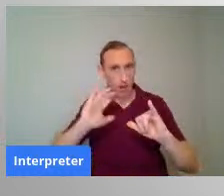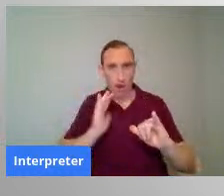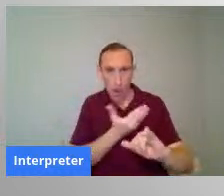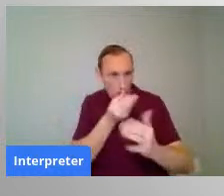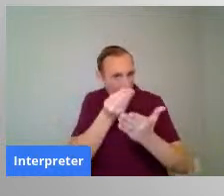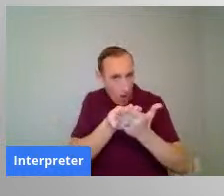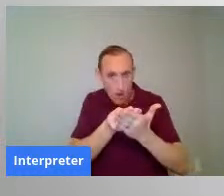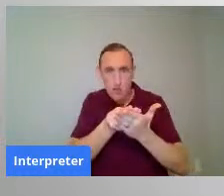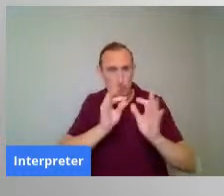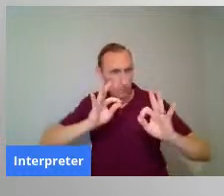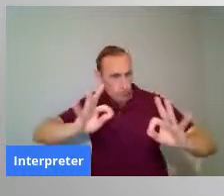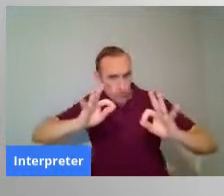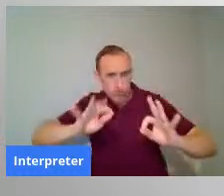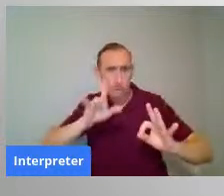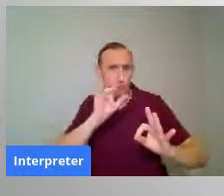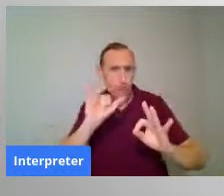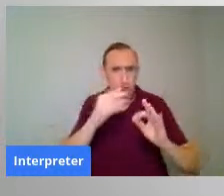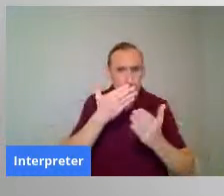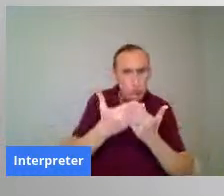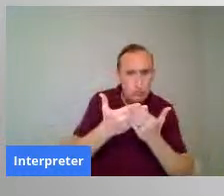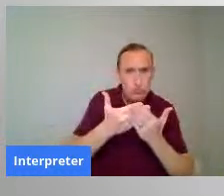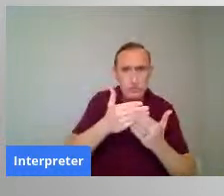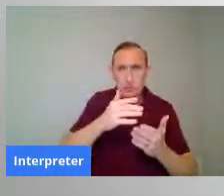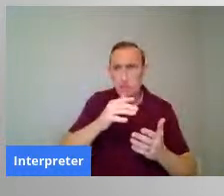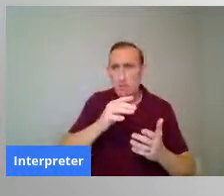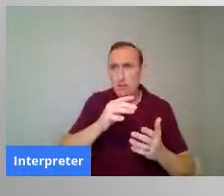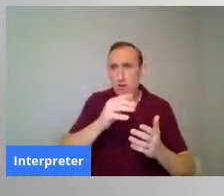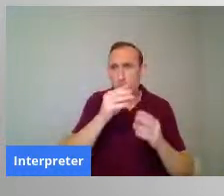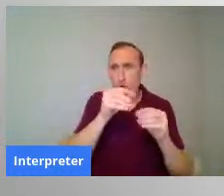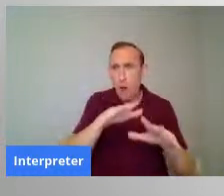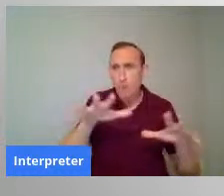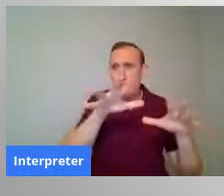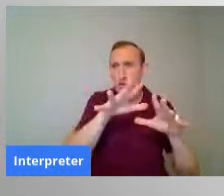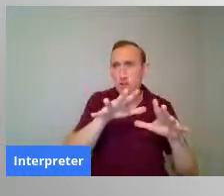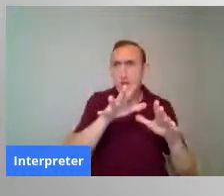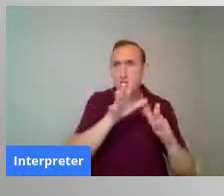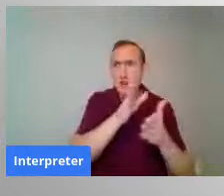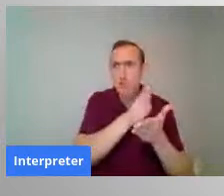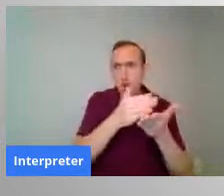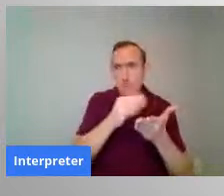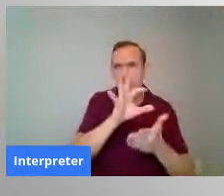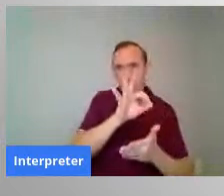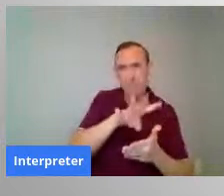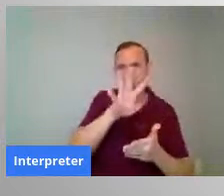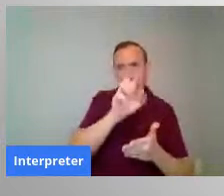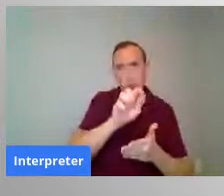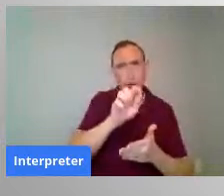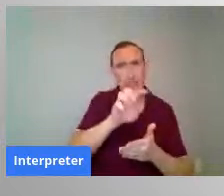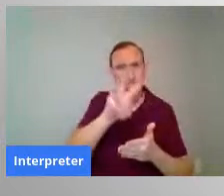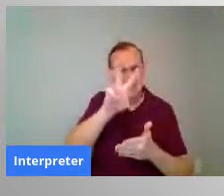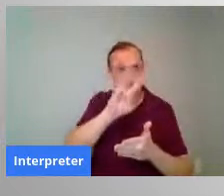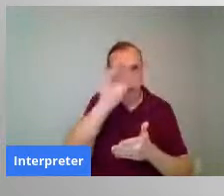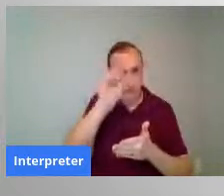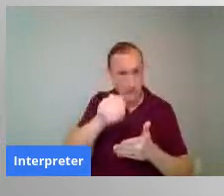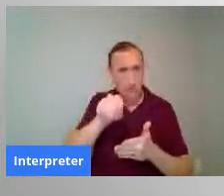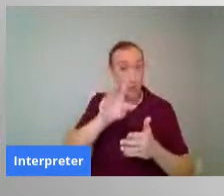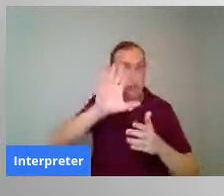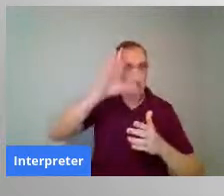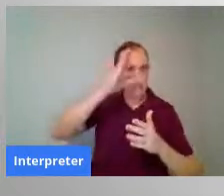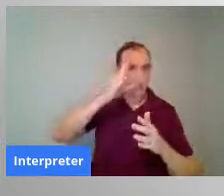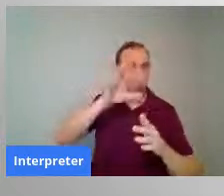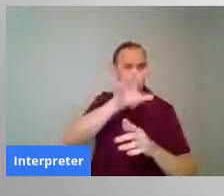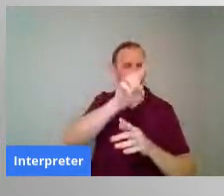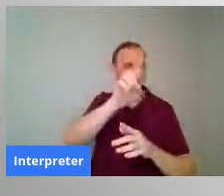at 96%, and that's right on track to receive all of those property taxes. And then our